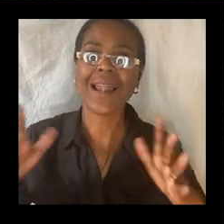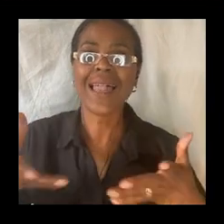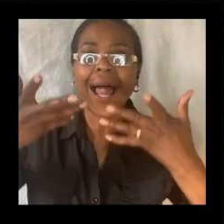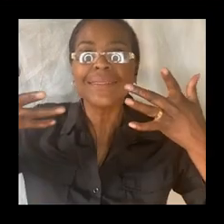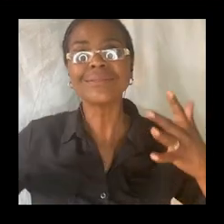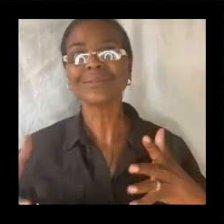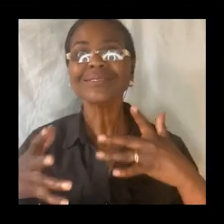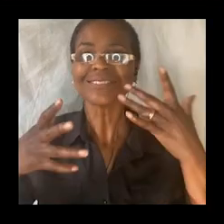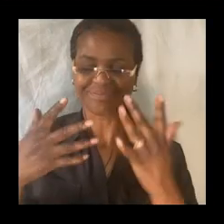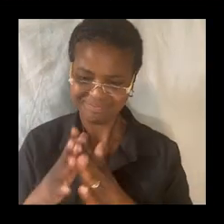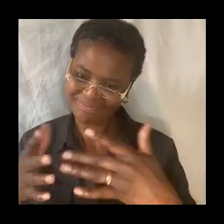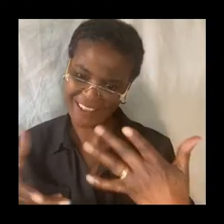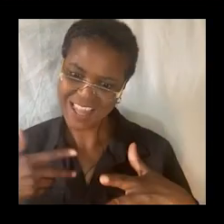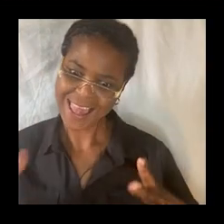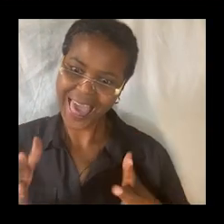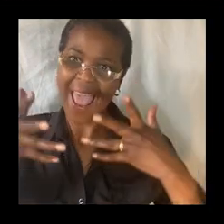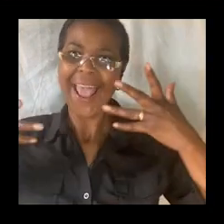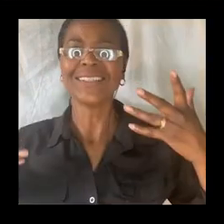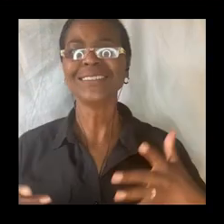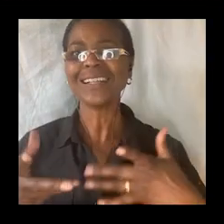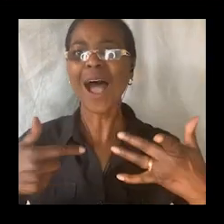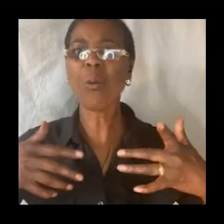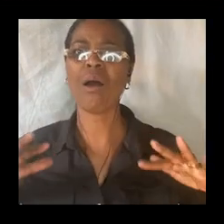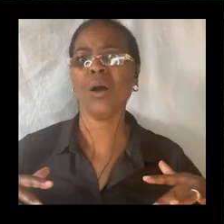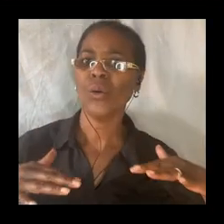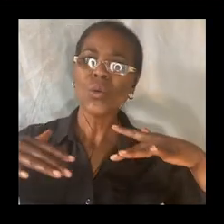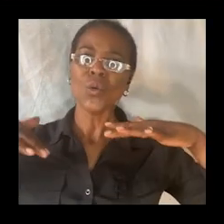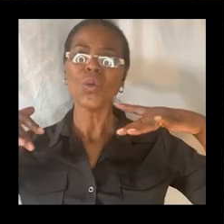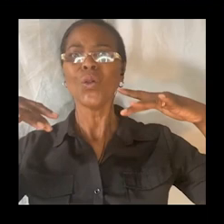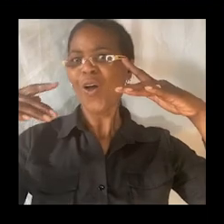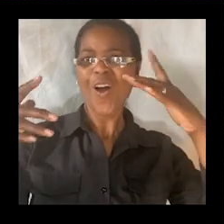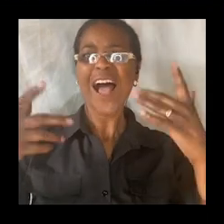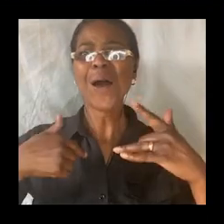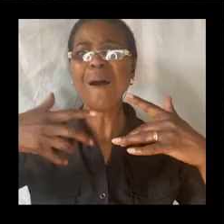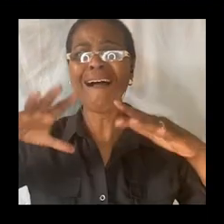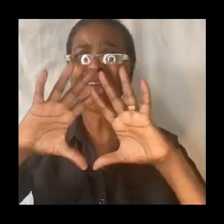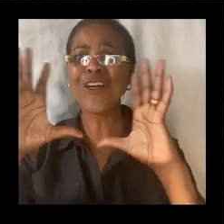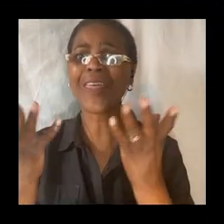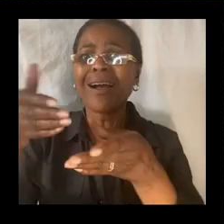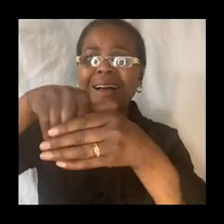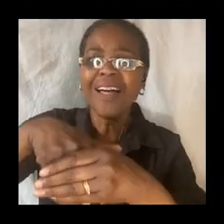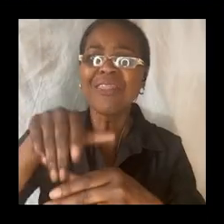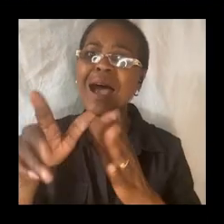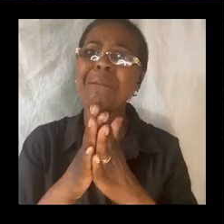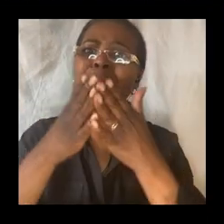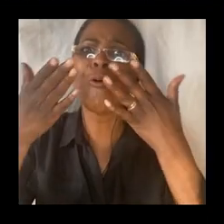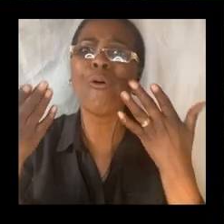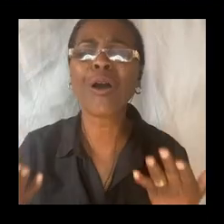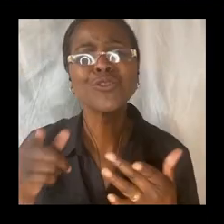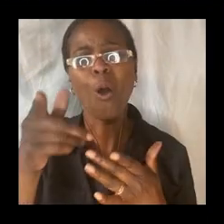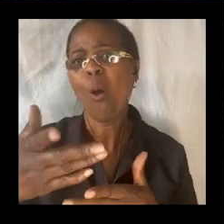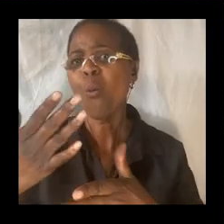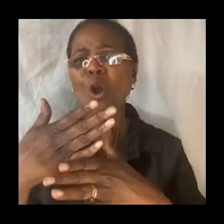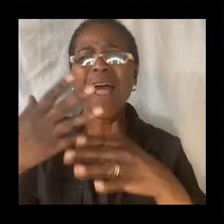when it feels heavy, to feel heavy, and when it feels light, and the possibility of, you know, defying gravity, I wanted that to happen as